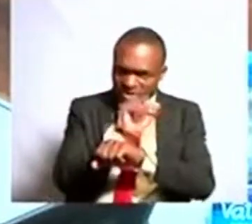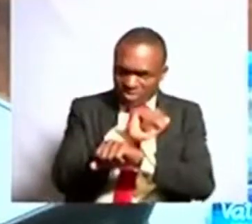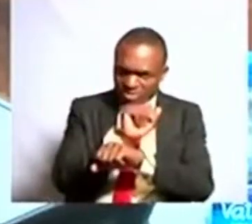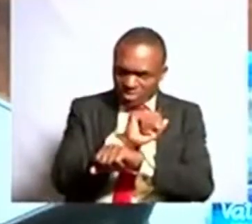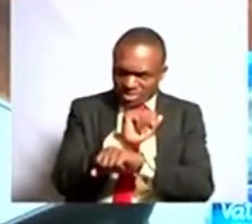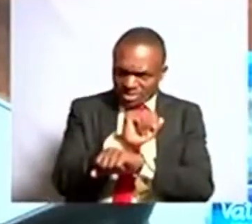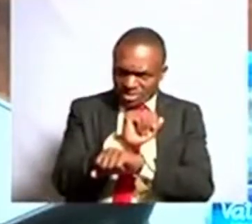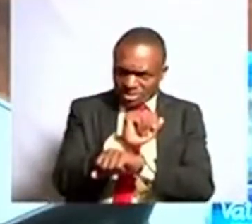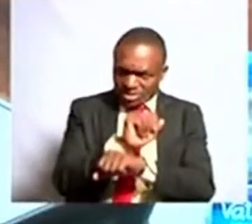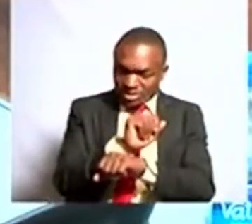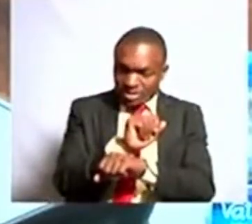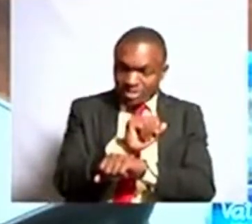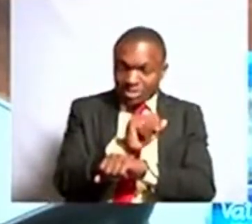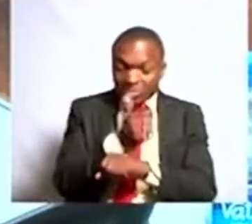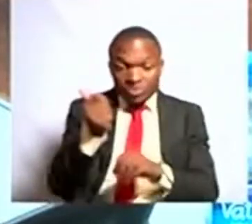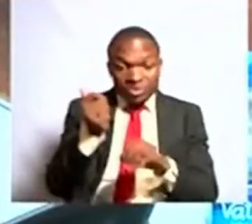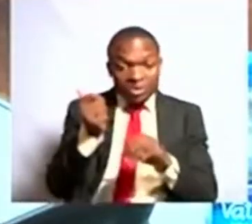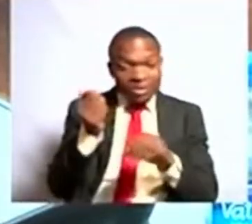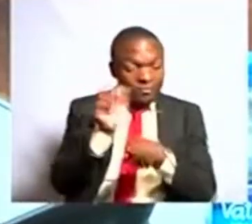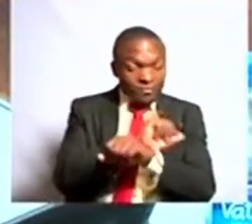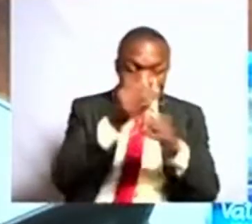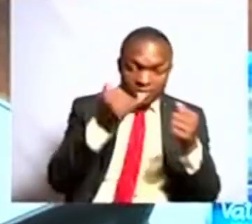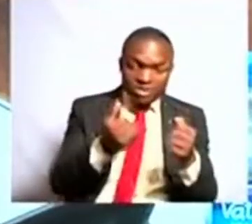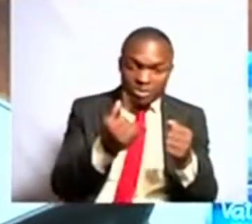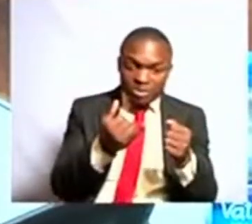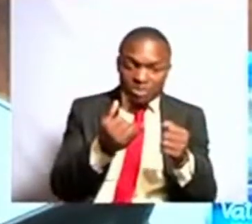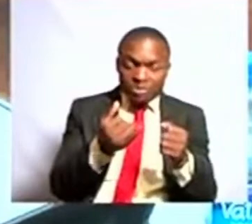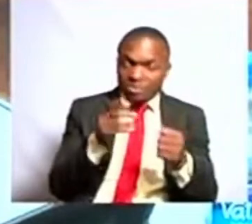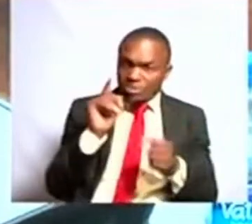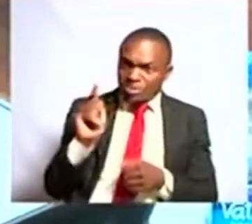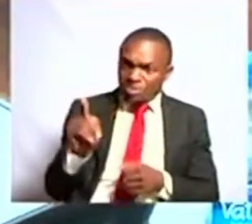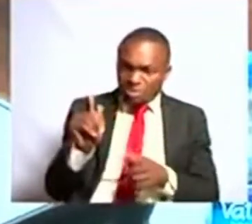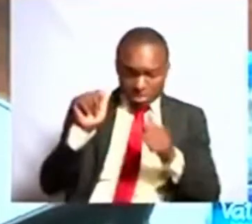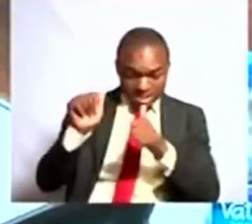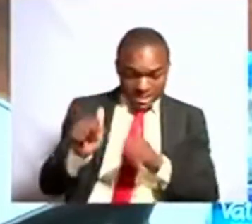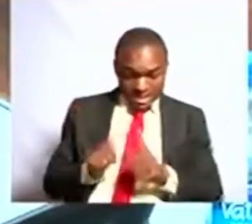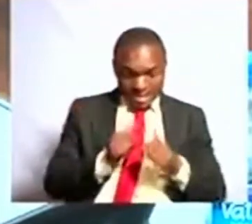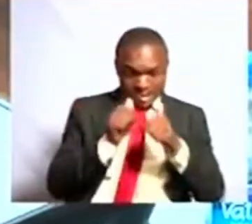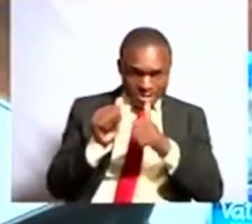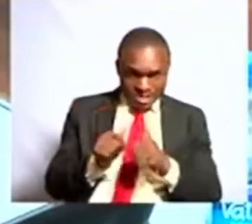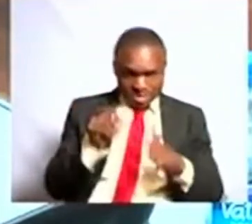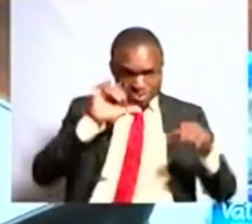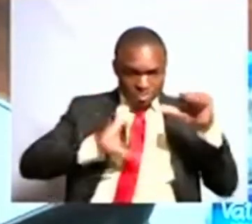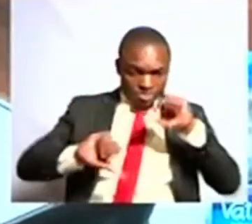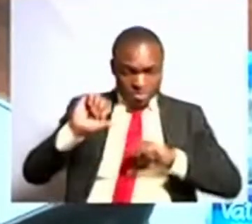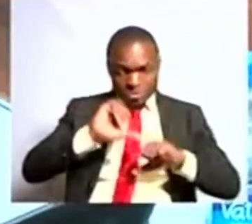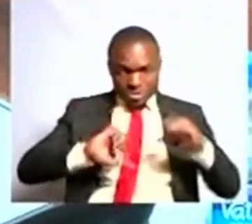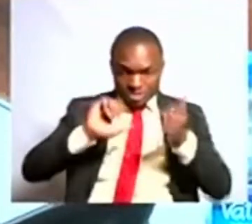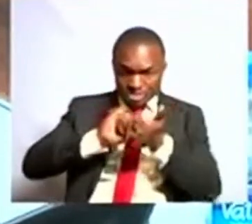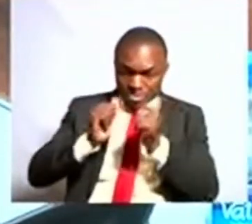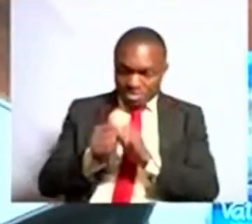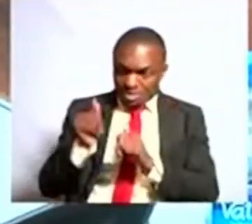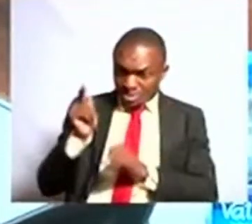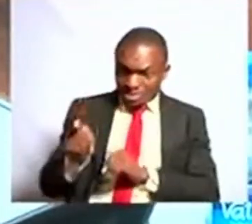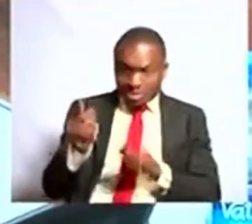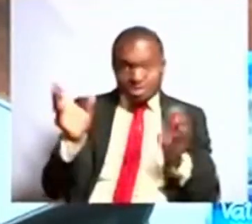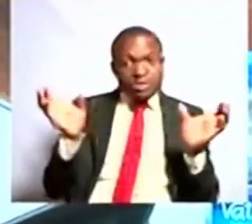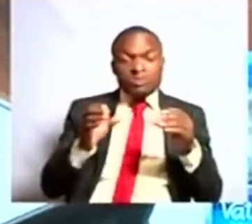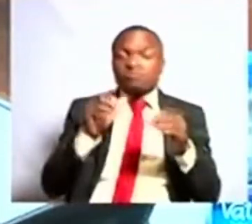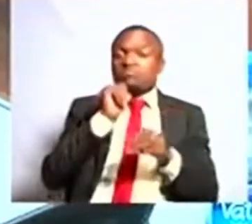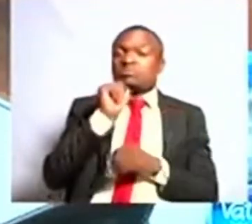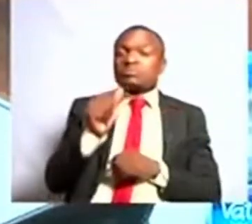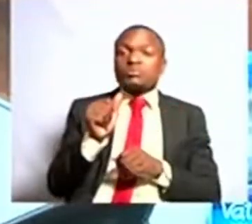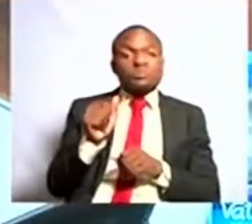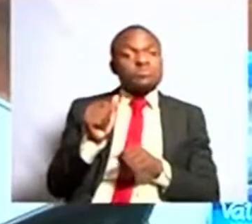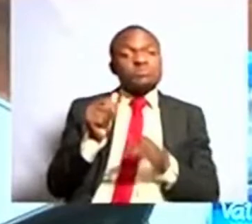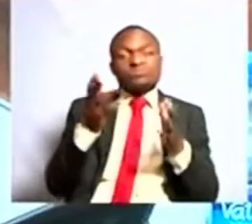vehicle, to other vehicles. Now you are trying to remedy. In fact, you are reacting now to an audit query. Correct. And this committee is not interested in